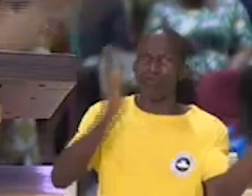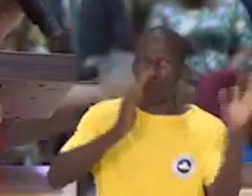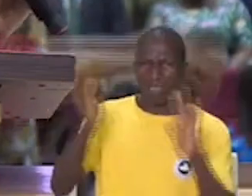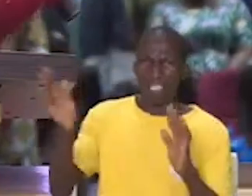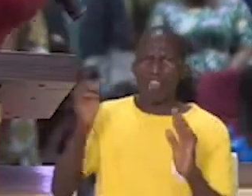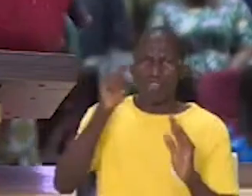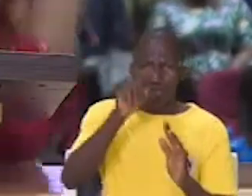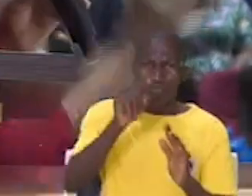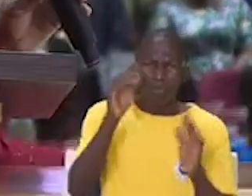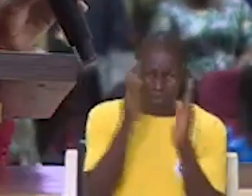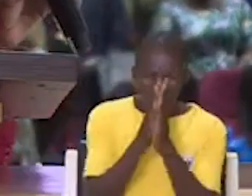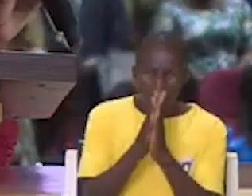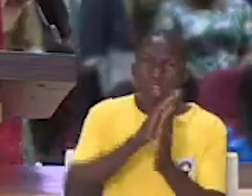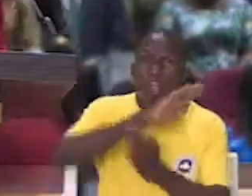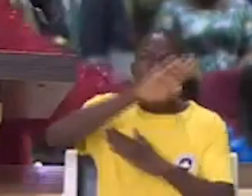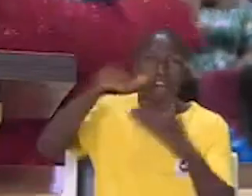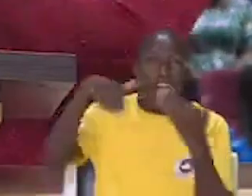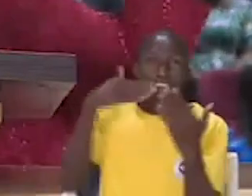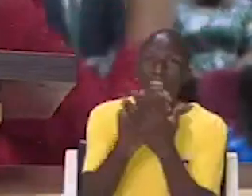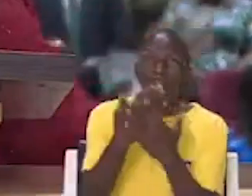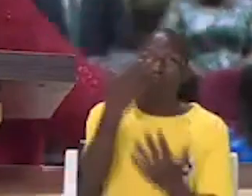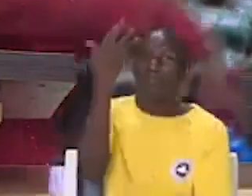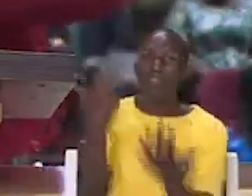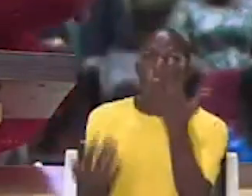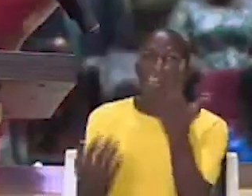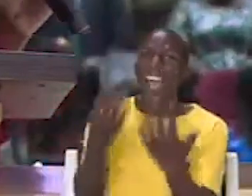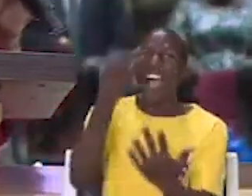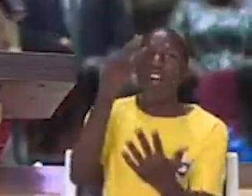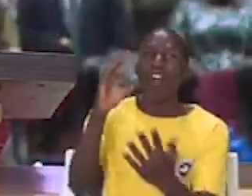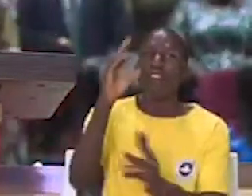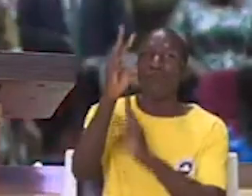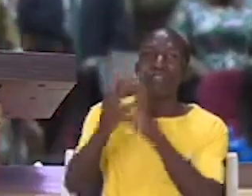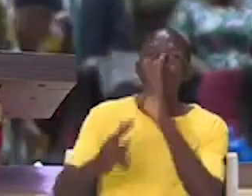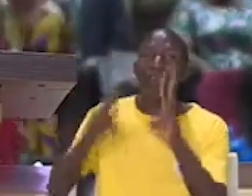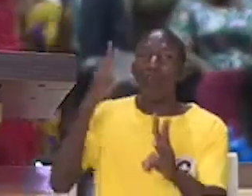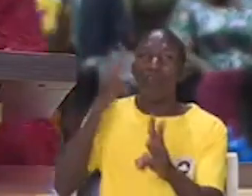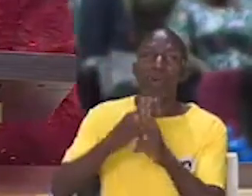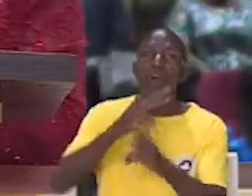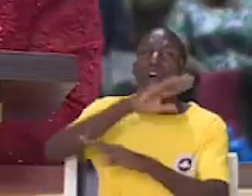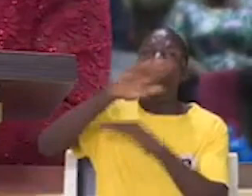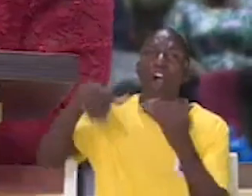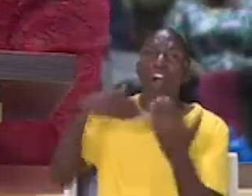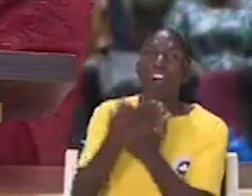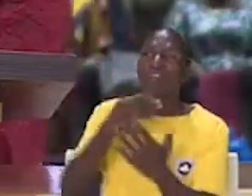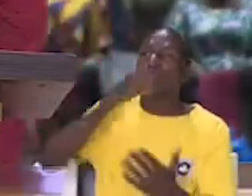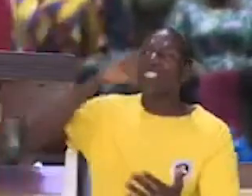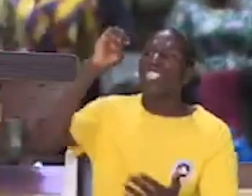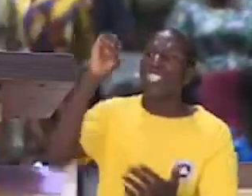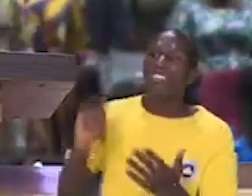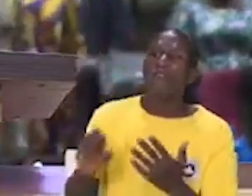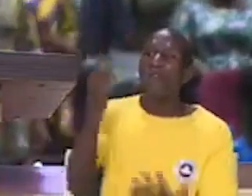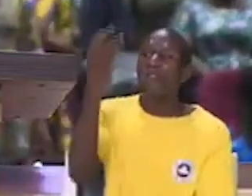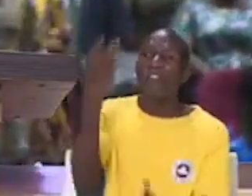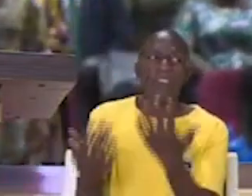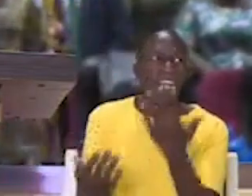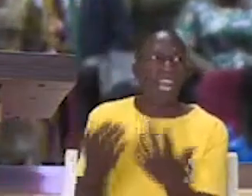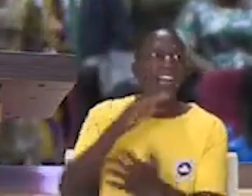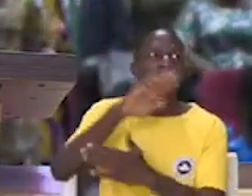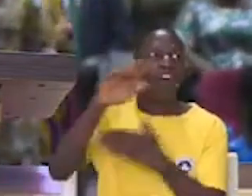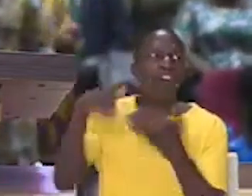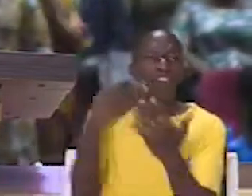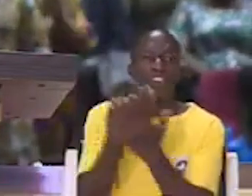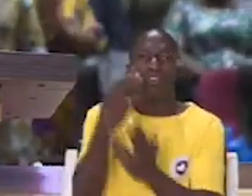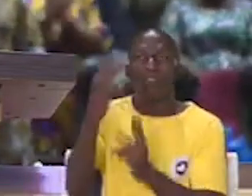the fires of war, all the evil fires all over the world, the fires of banditry,